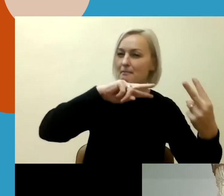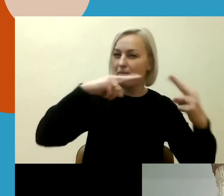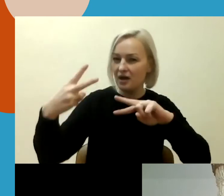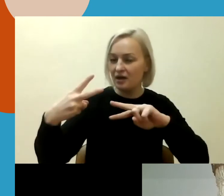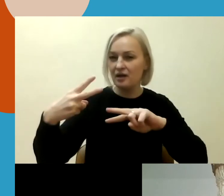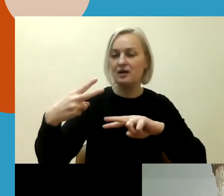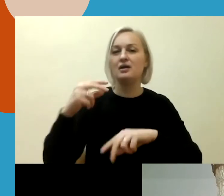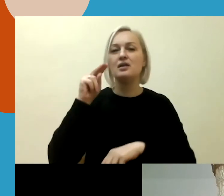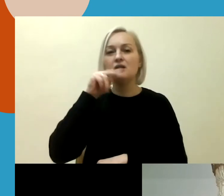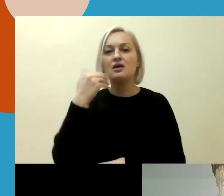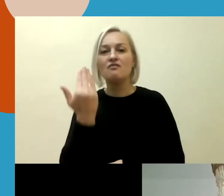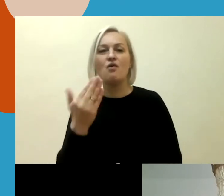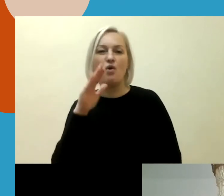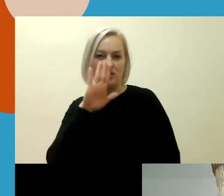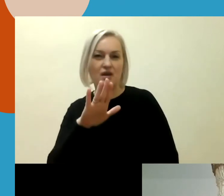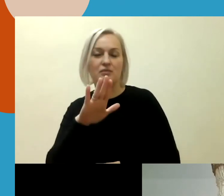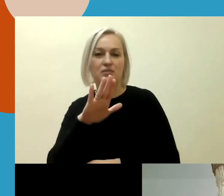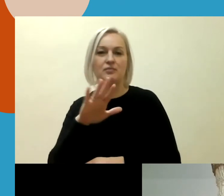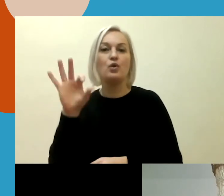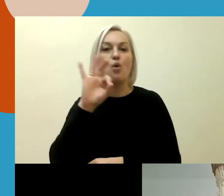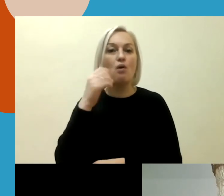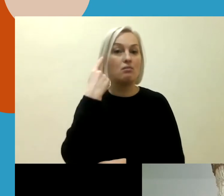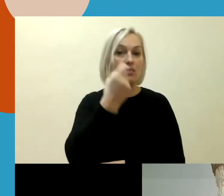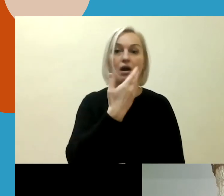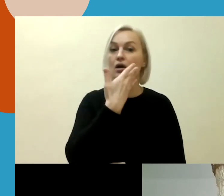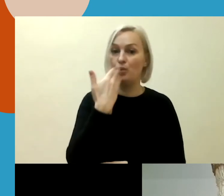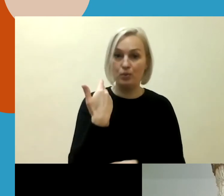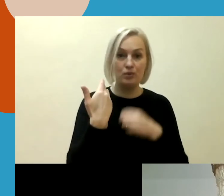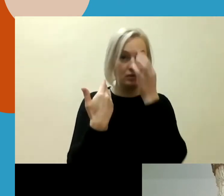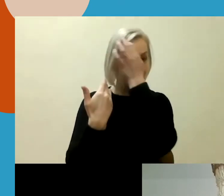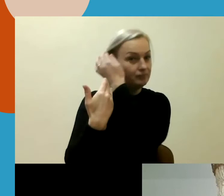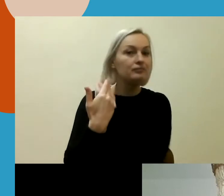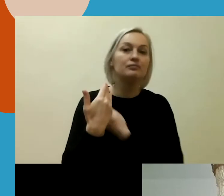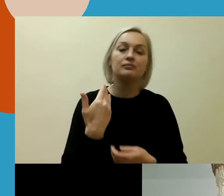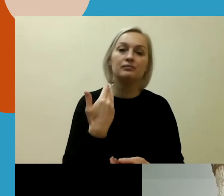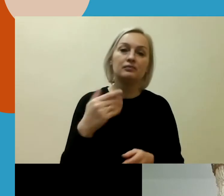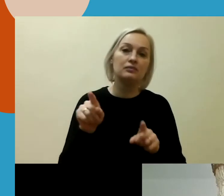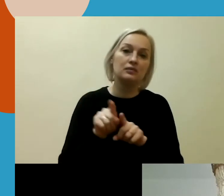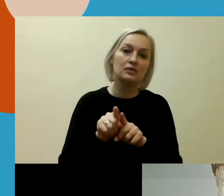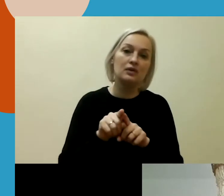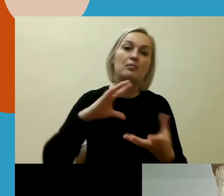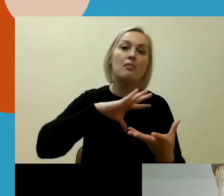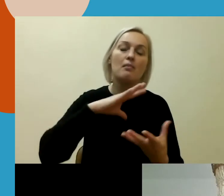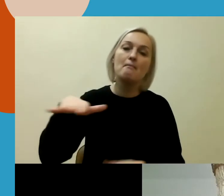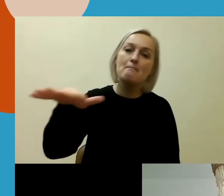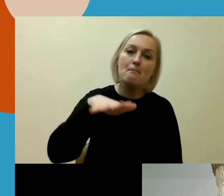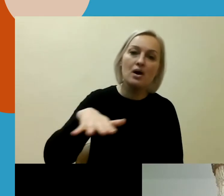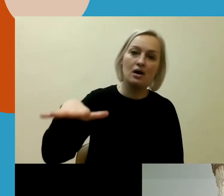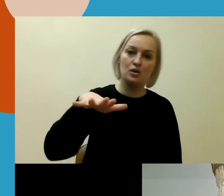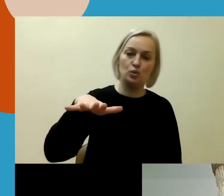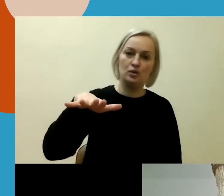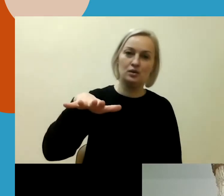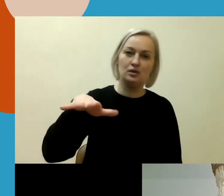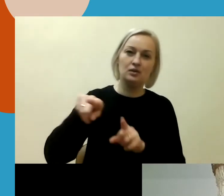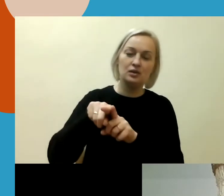There were institutional efforts made to change the response towards hate crimes, and